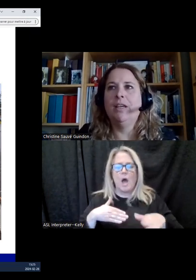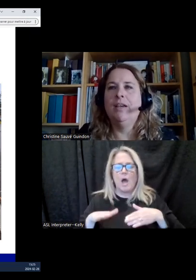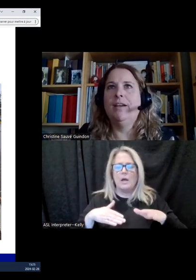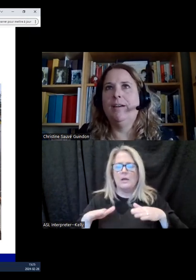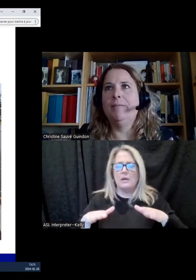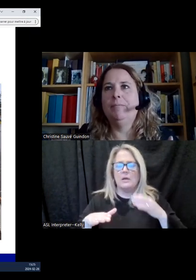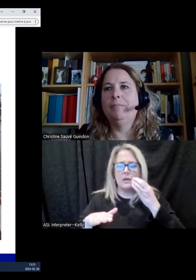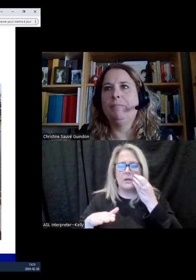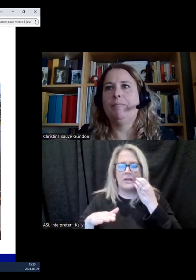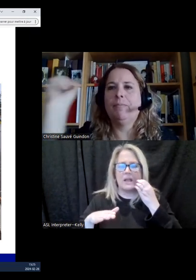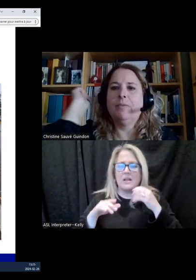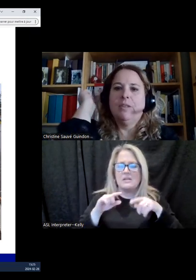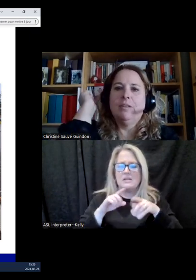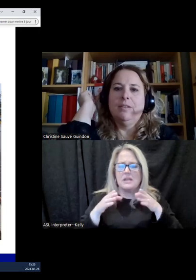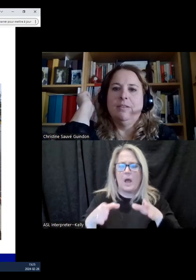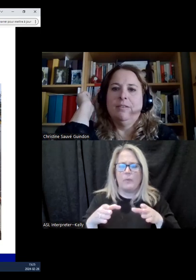someone's,